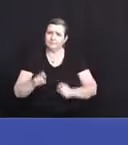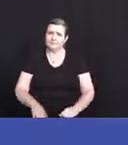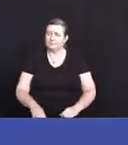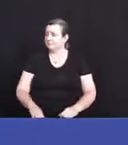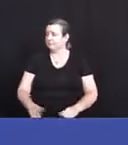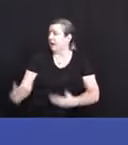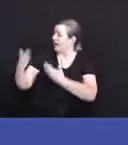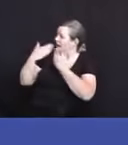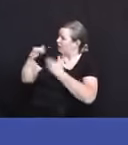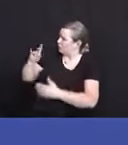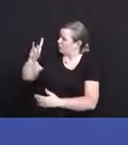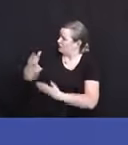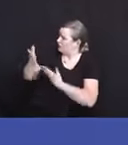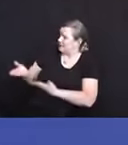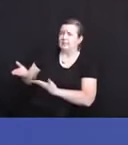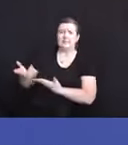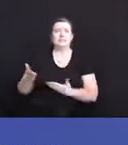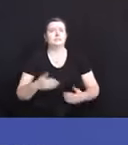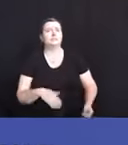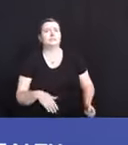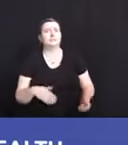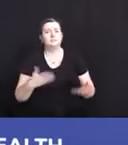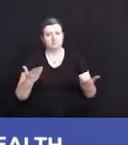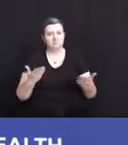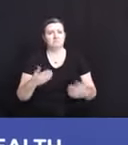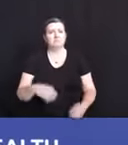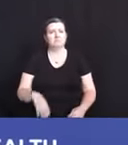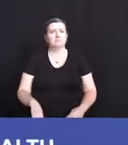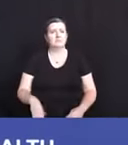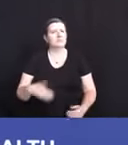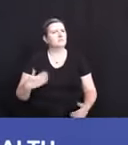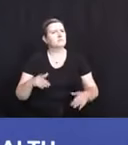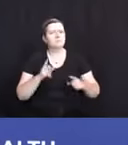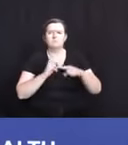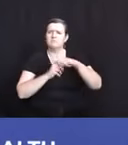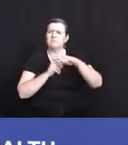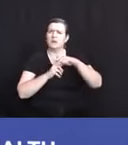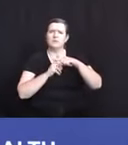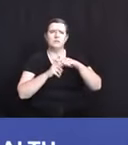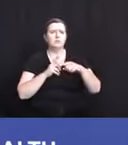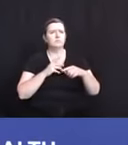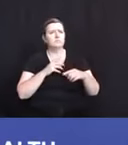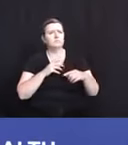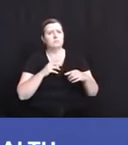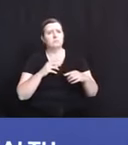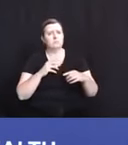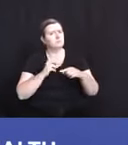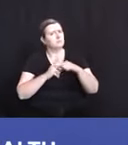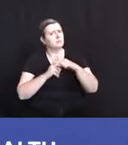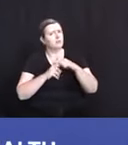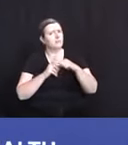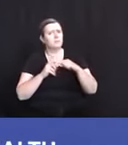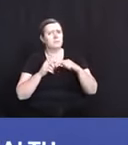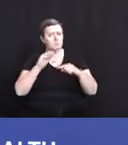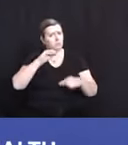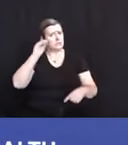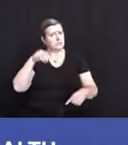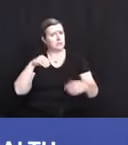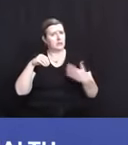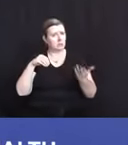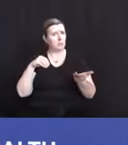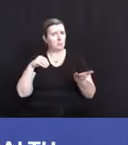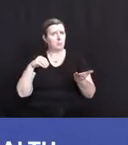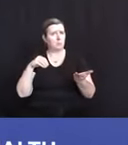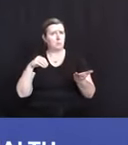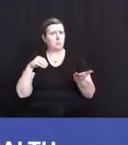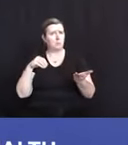I misspoke in my remarks. I had the same positivity rate, but I said it was as of June 13th. It is, in fact, as of June 14th. Thank you for that.